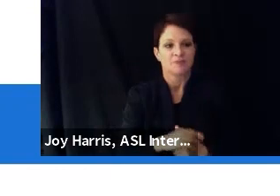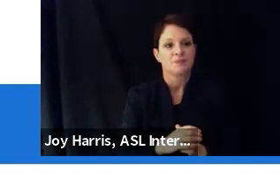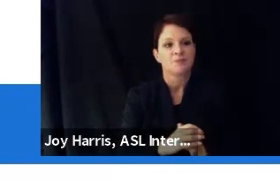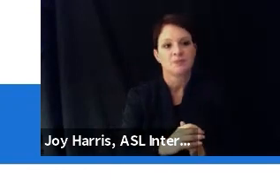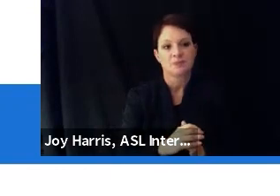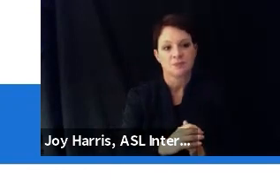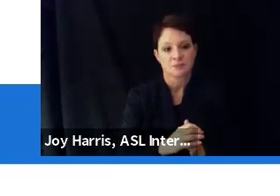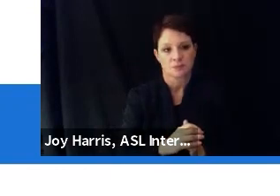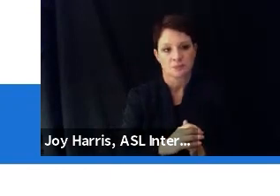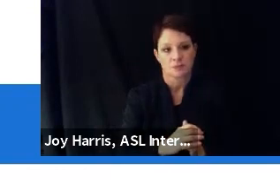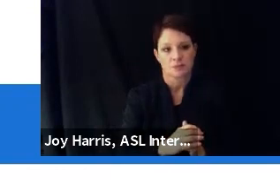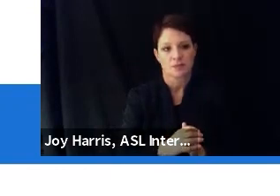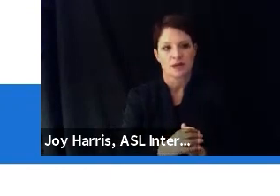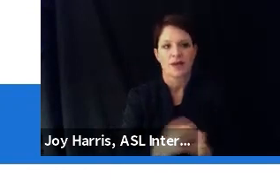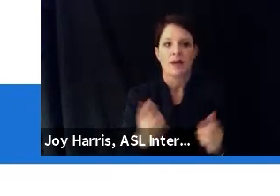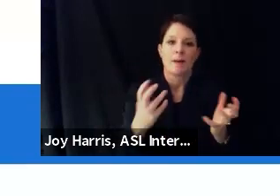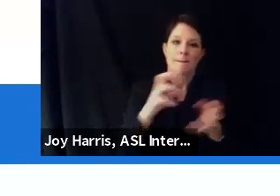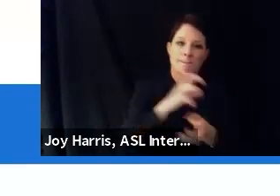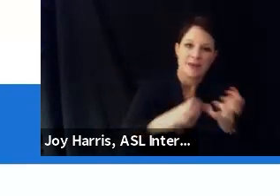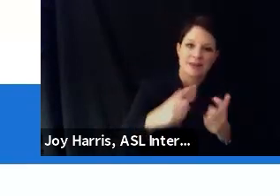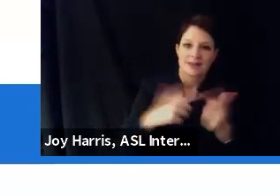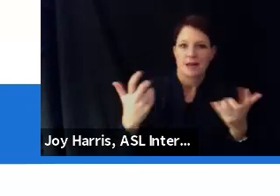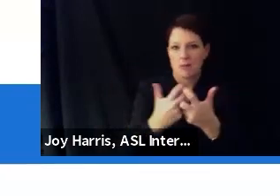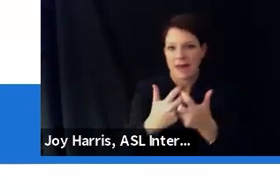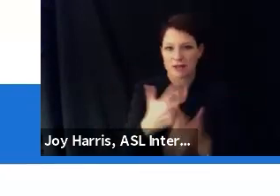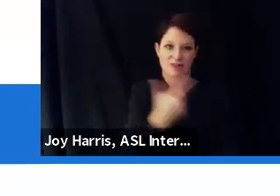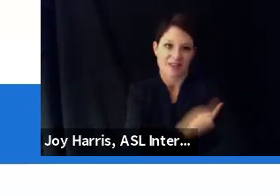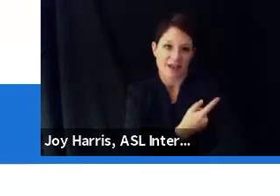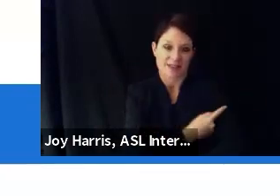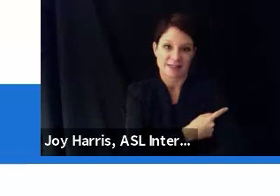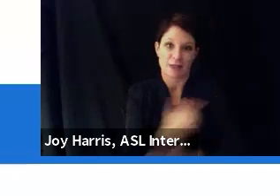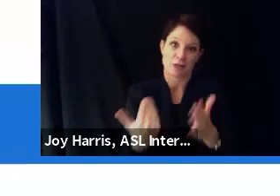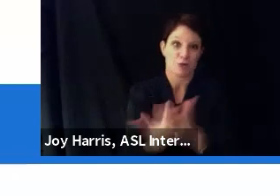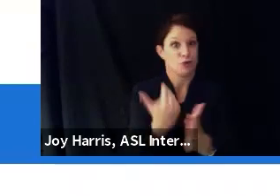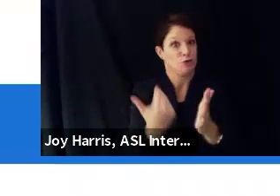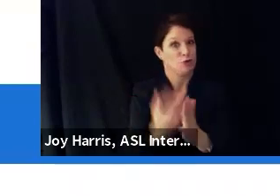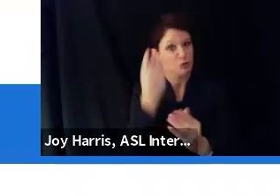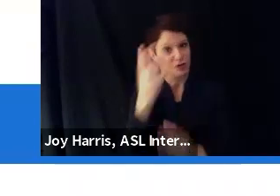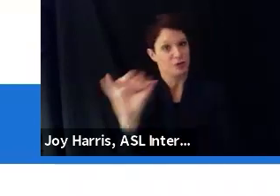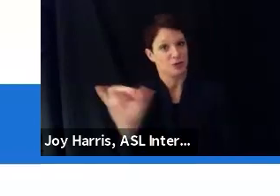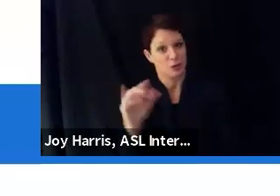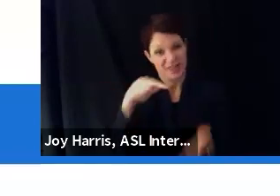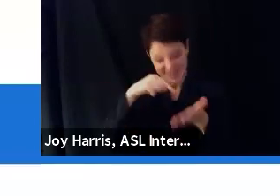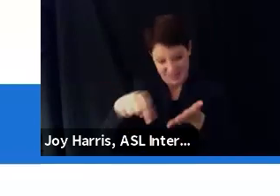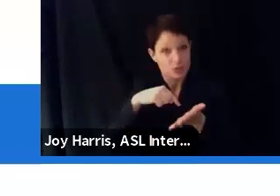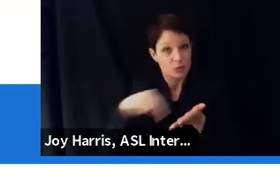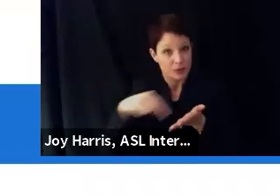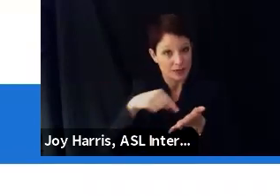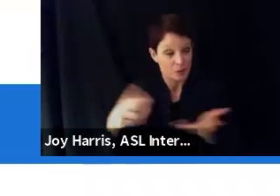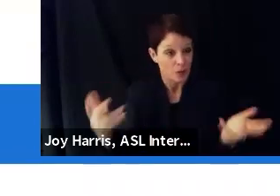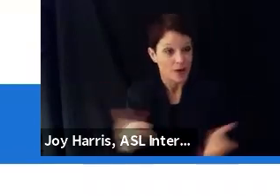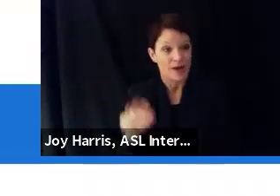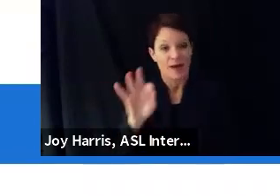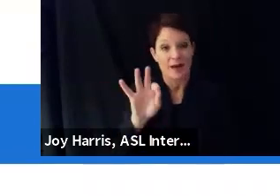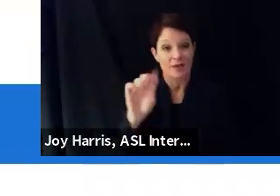And then mix and match vaccines, even more breaking news only this week is that the